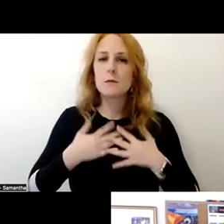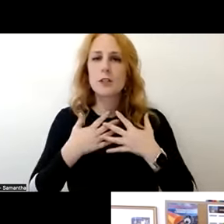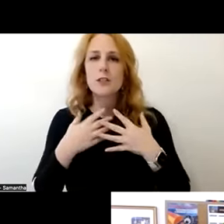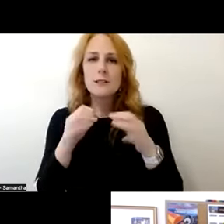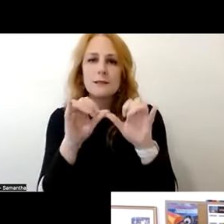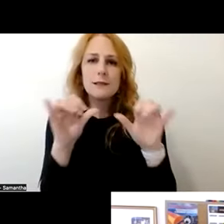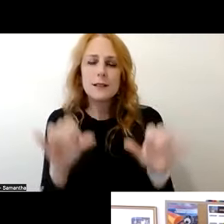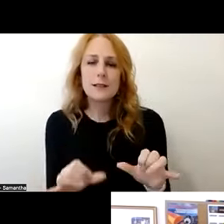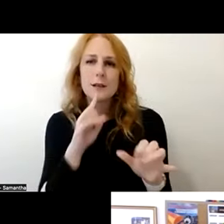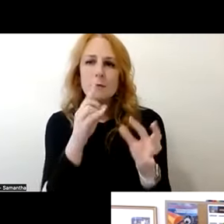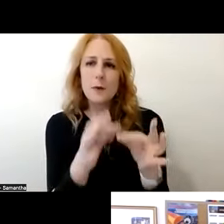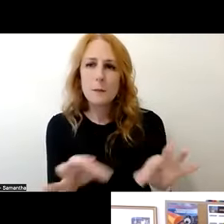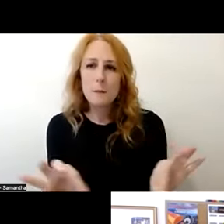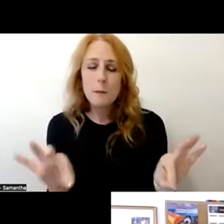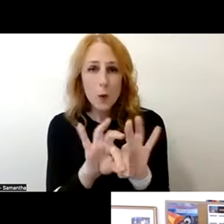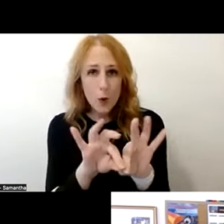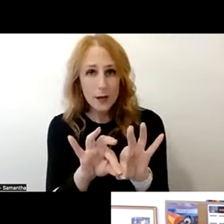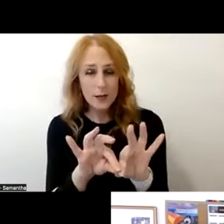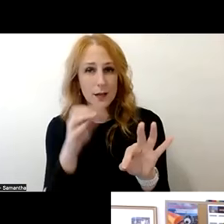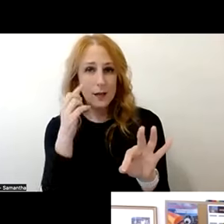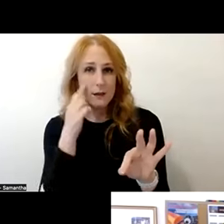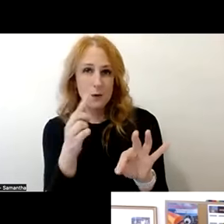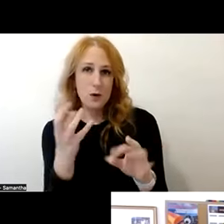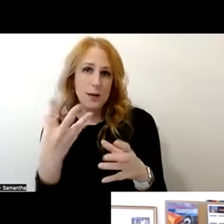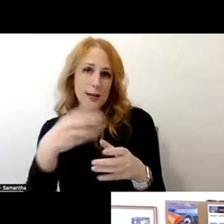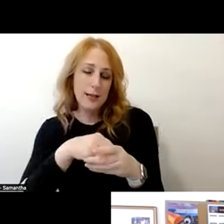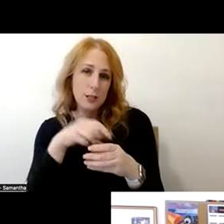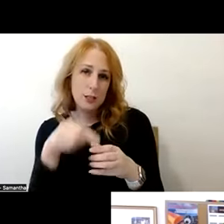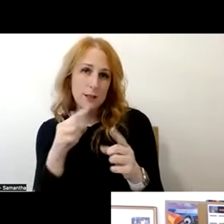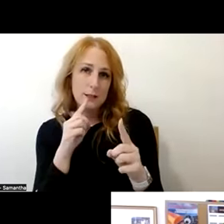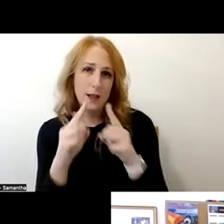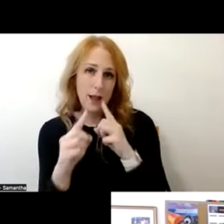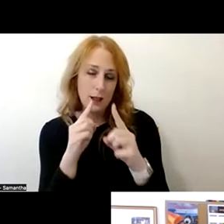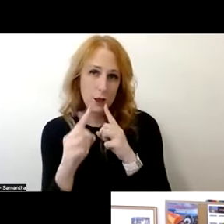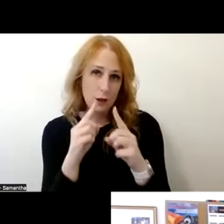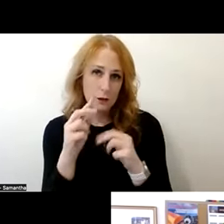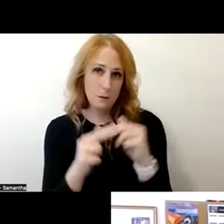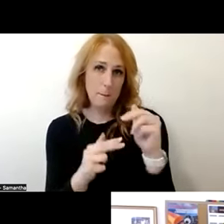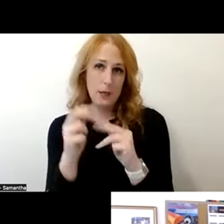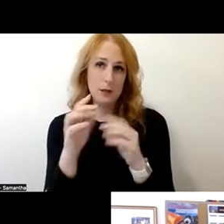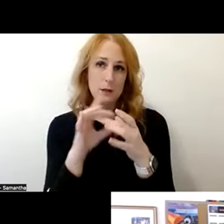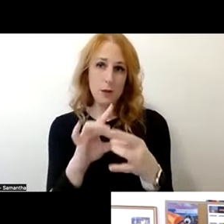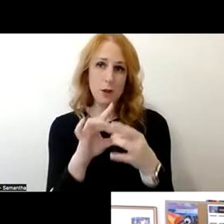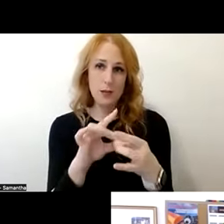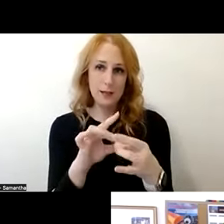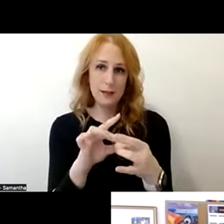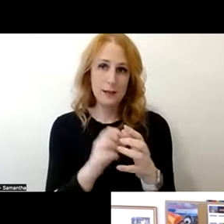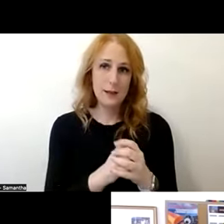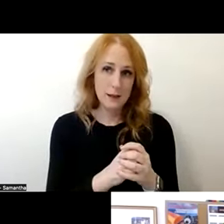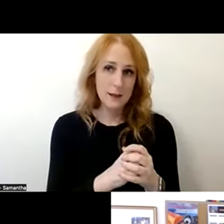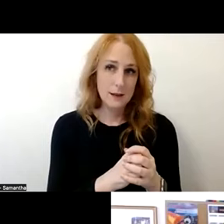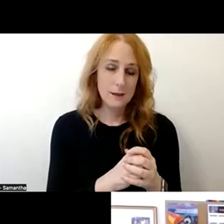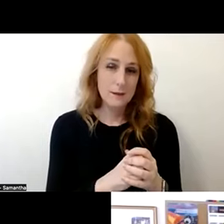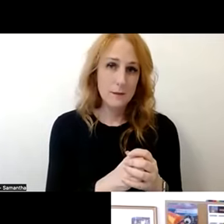vital for you to name to engage in this dialogue on practicing and building belonging? And Tobirus, I would love if you could kick us off with this first